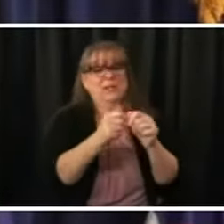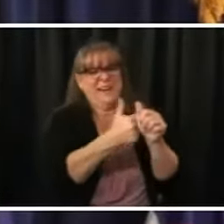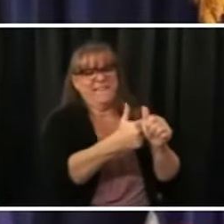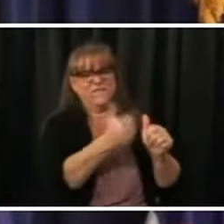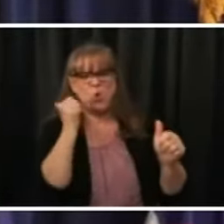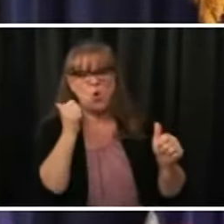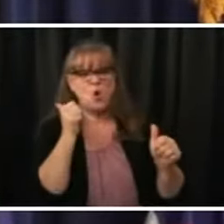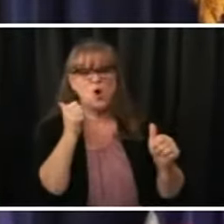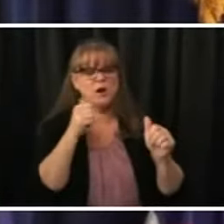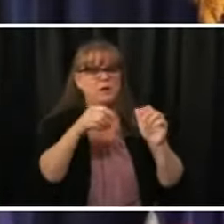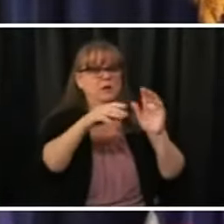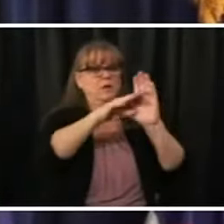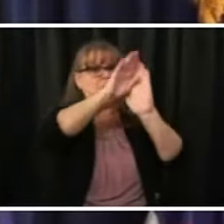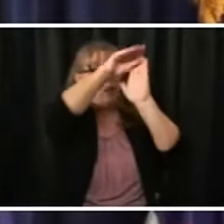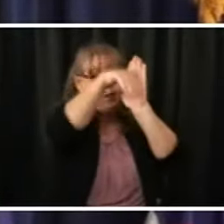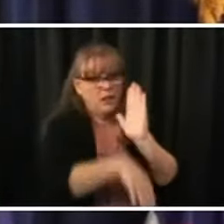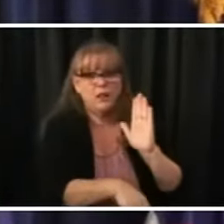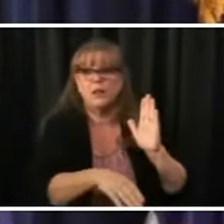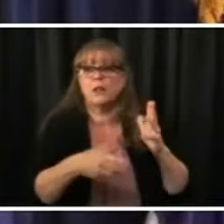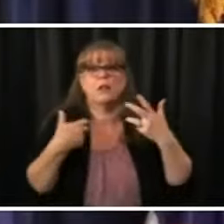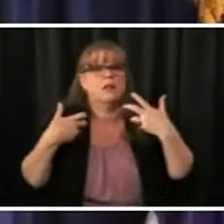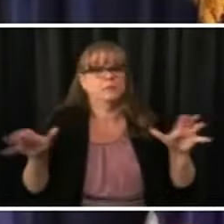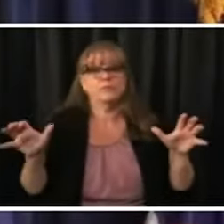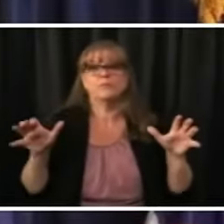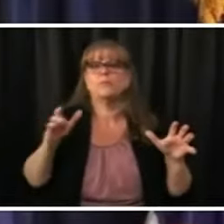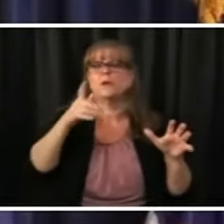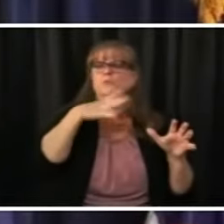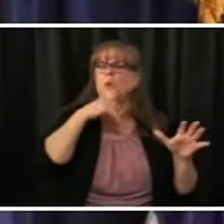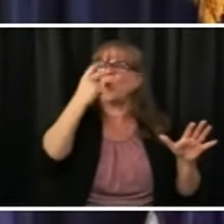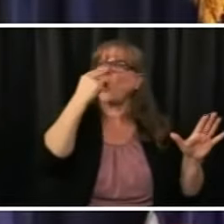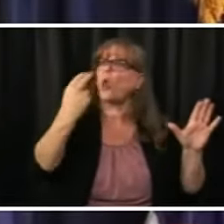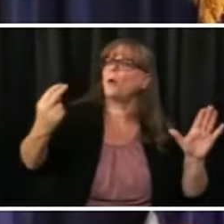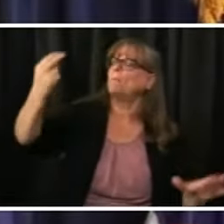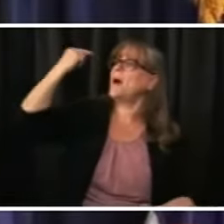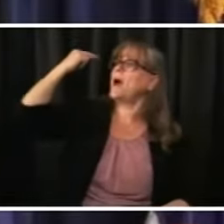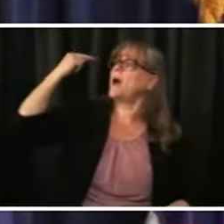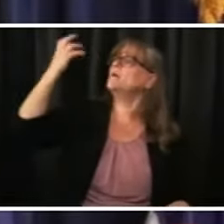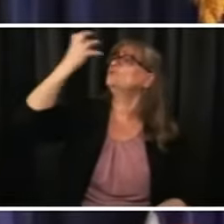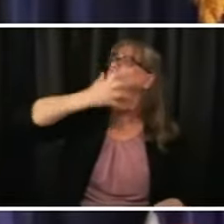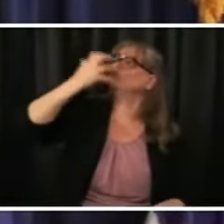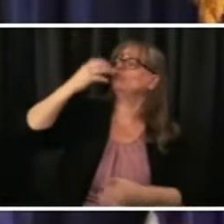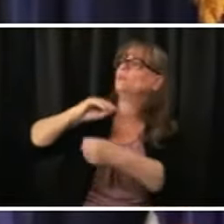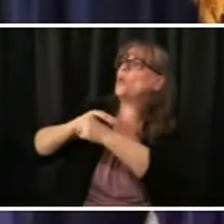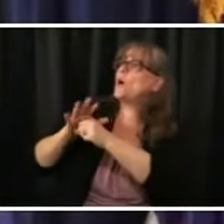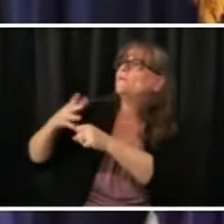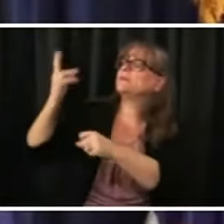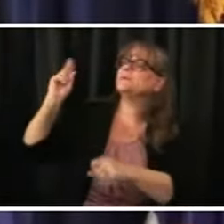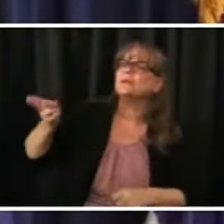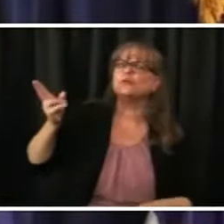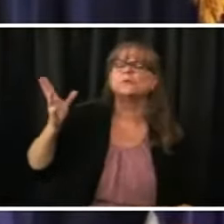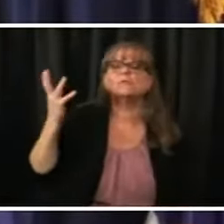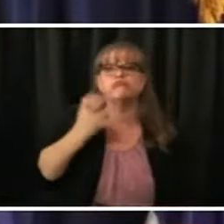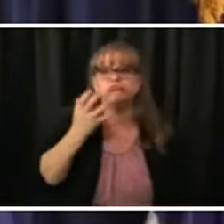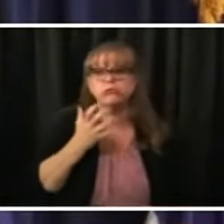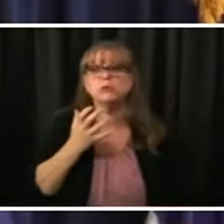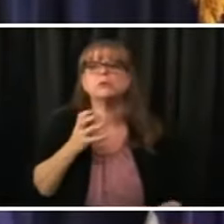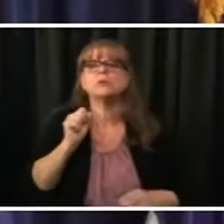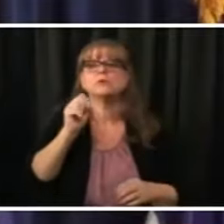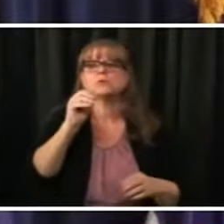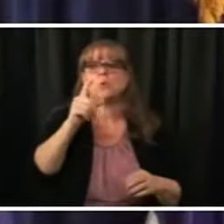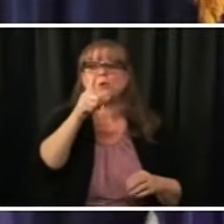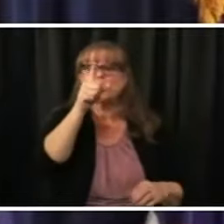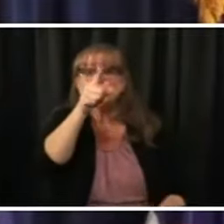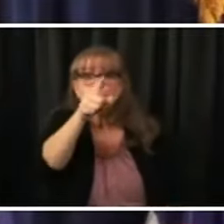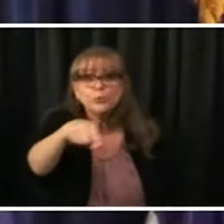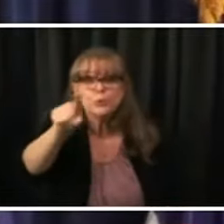in the rearview mirror as soon as possible. I want to remind Coloradans age 65 and up, you can sign up for an appointment or learn where you can sign up for